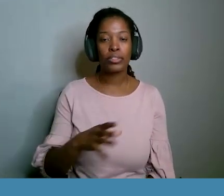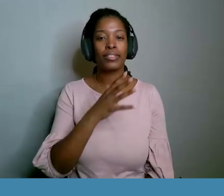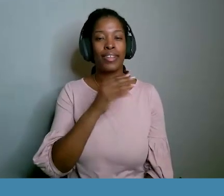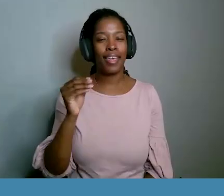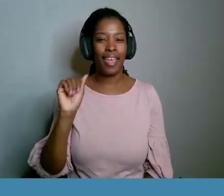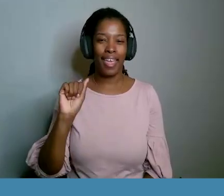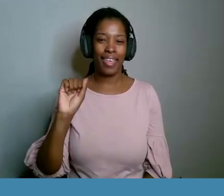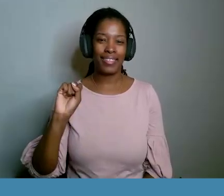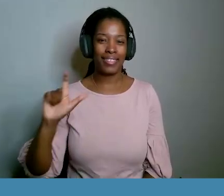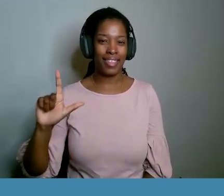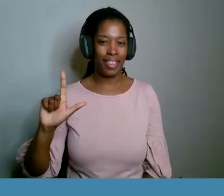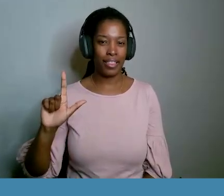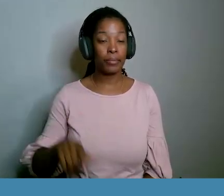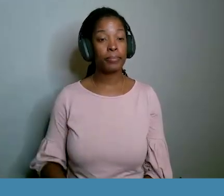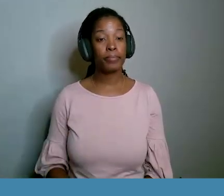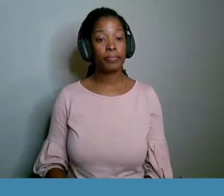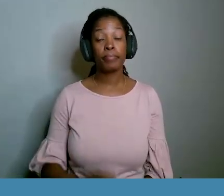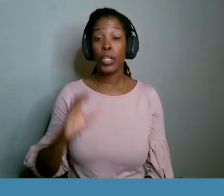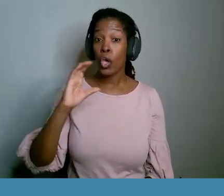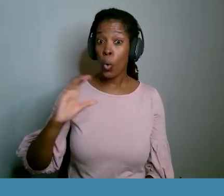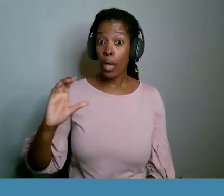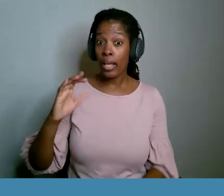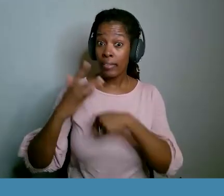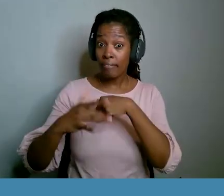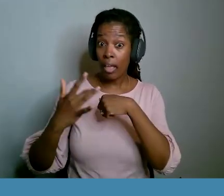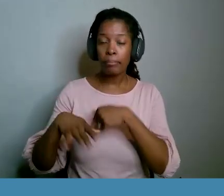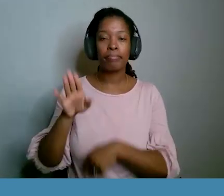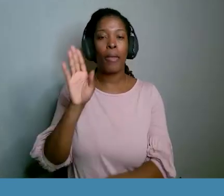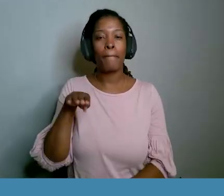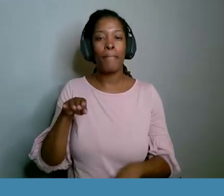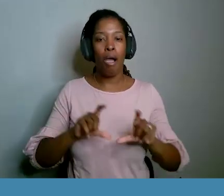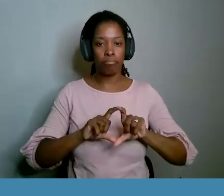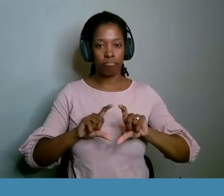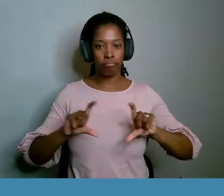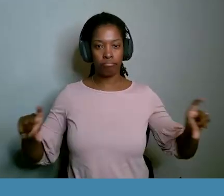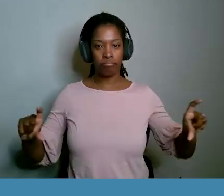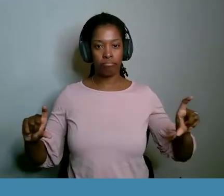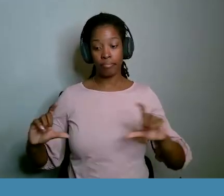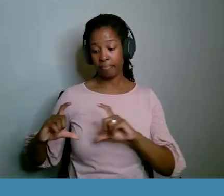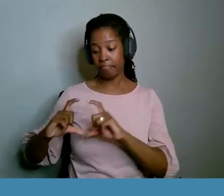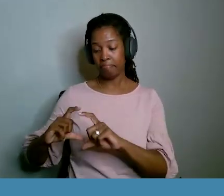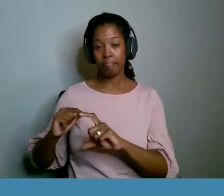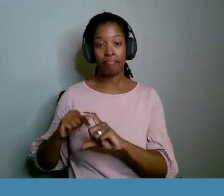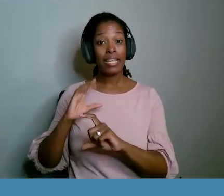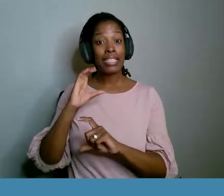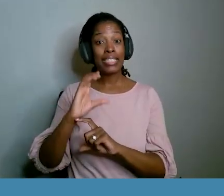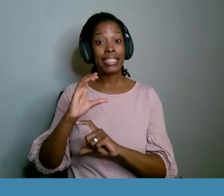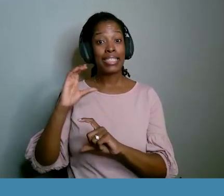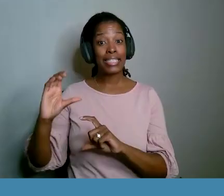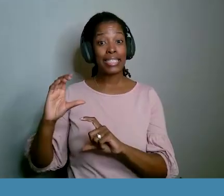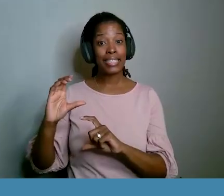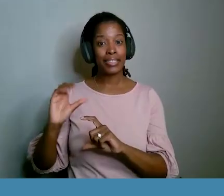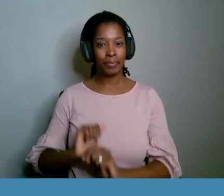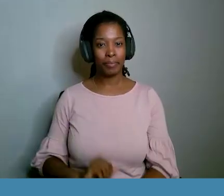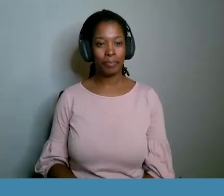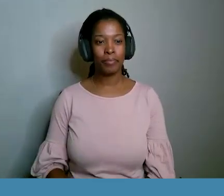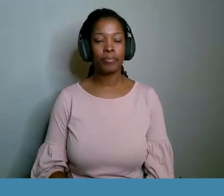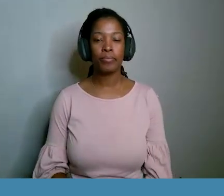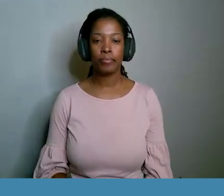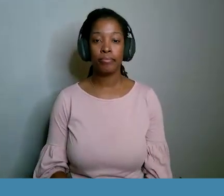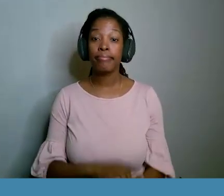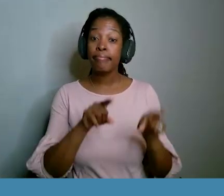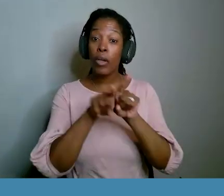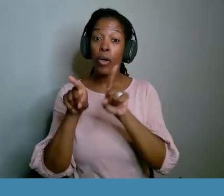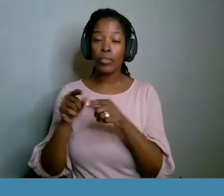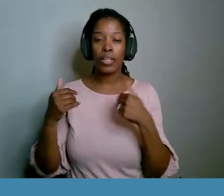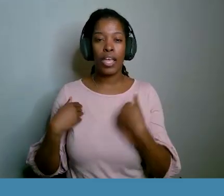Sign Language. Closed captions are available at the bottom of your screen by using the button that says CC. We